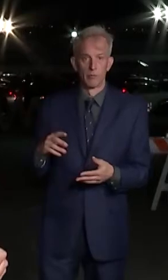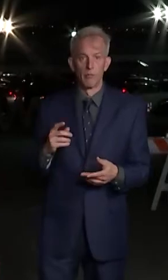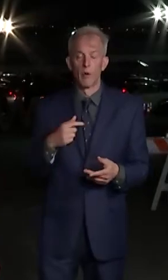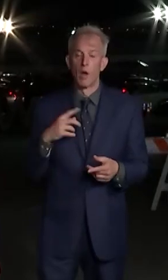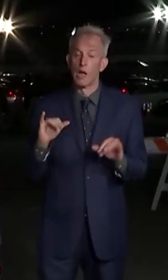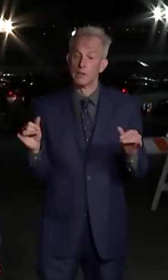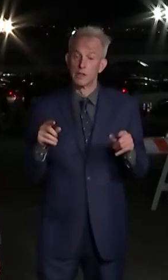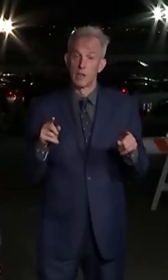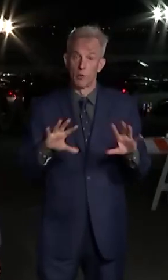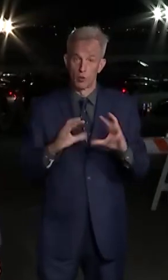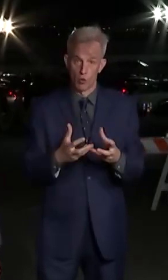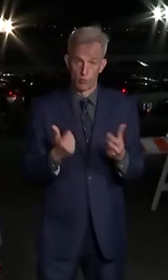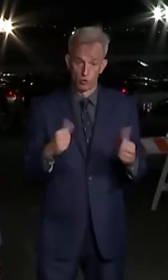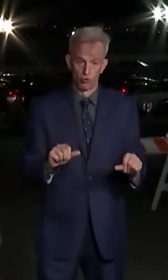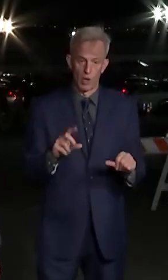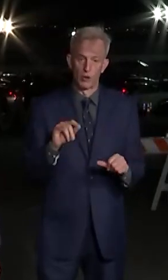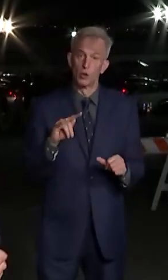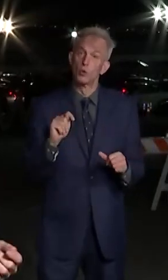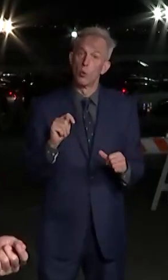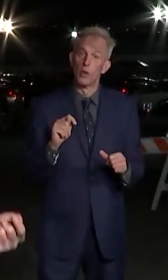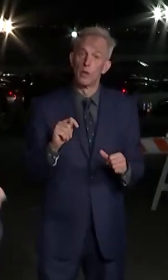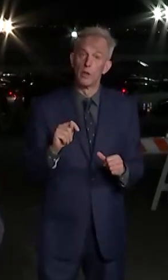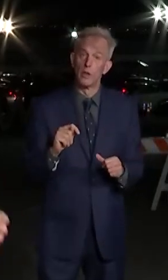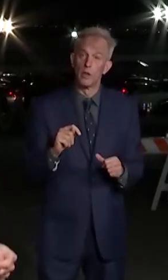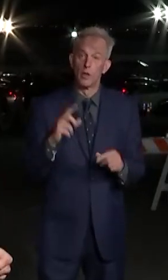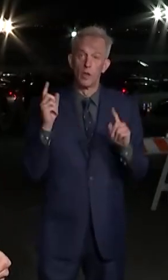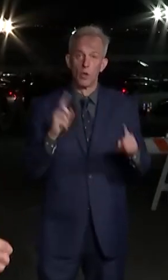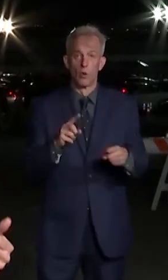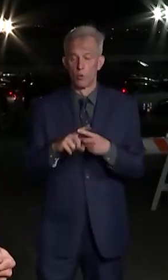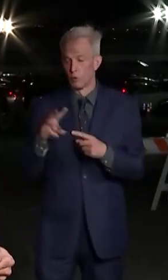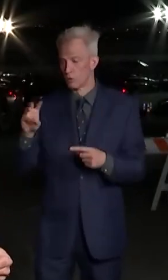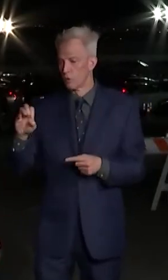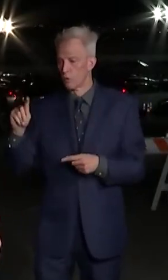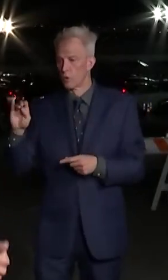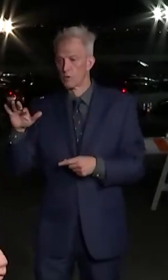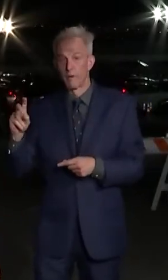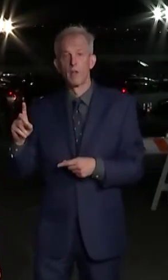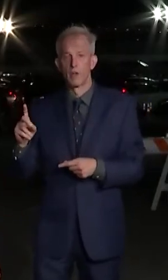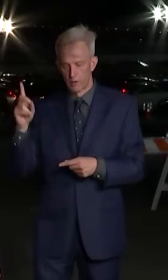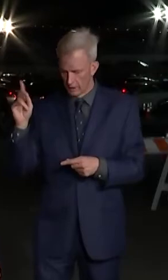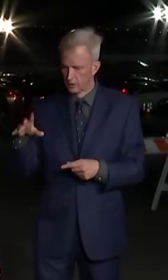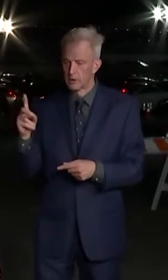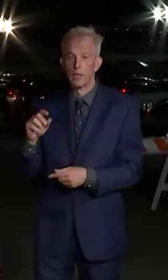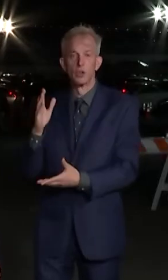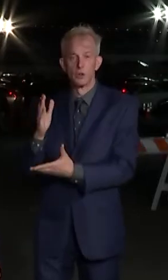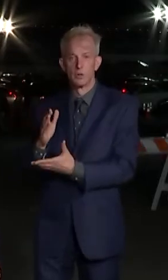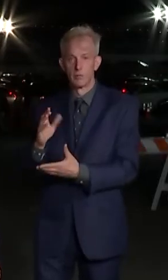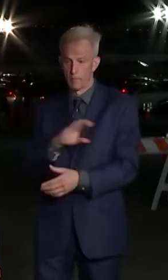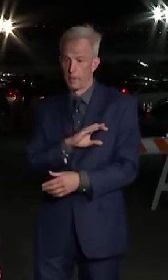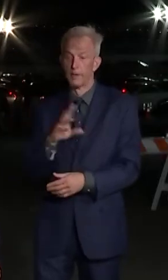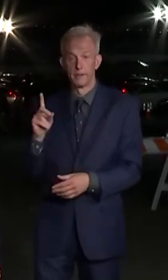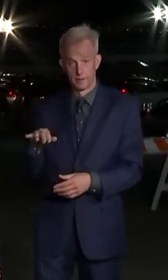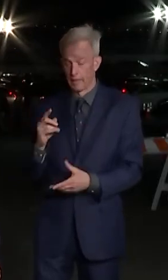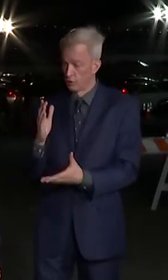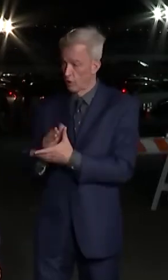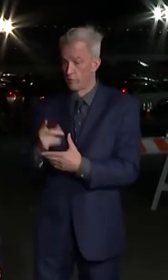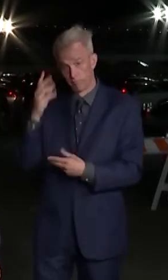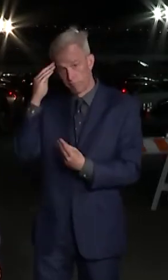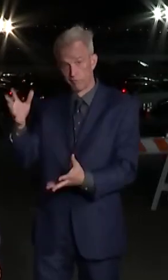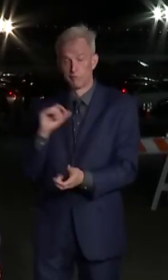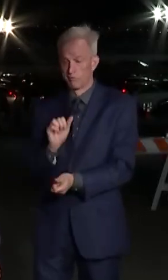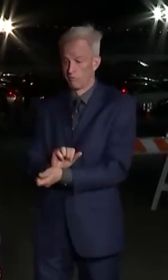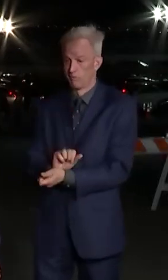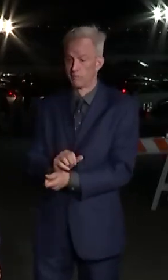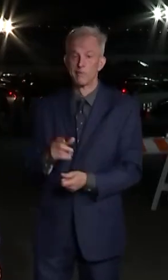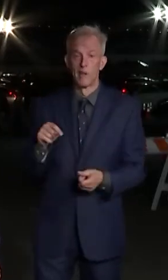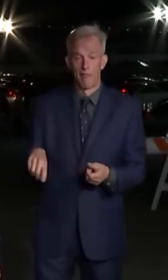those things at the Beverly Connection and then going over to Westfield, they were stopped. They were told they'd be arrested. An incident this week, LAPD,